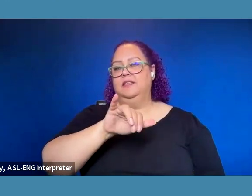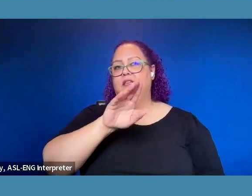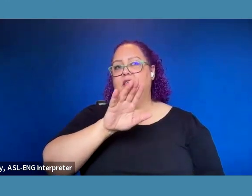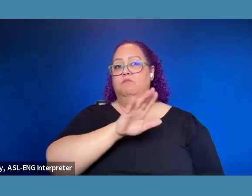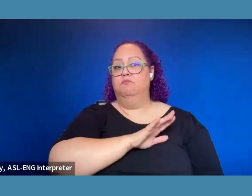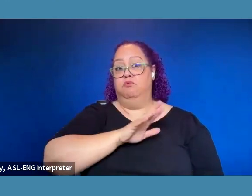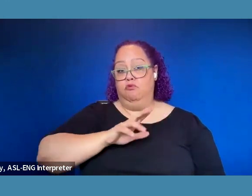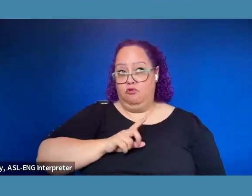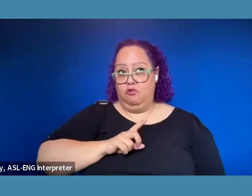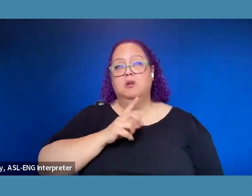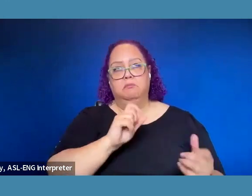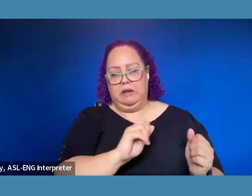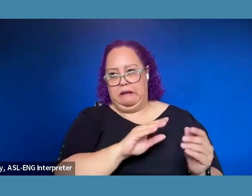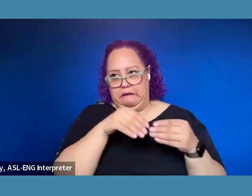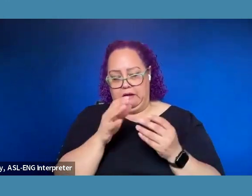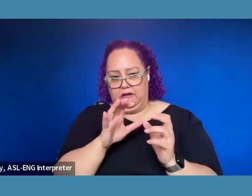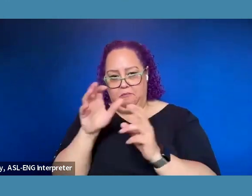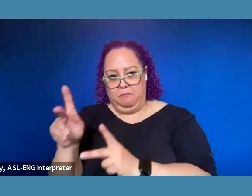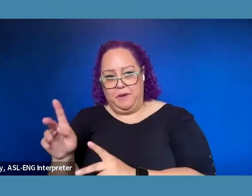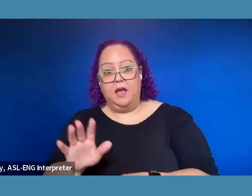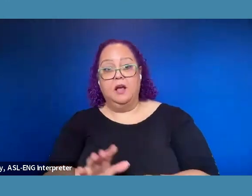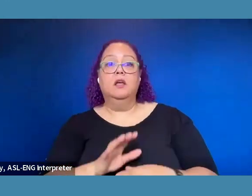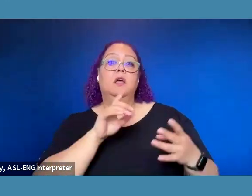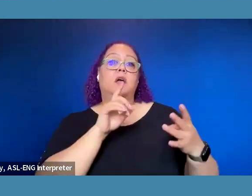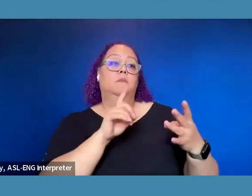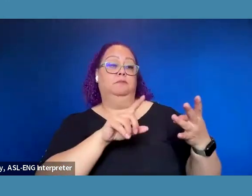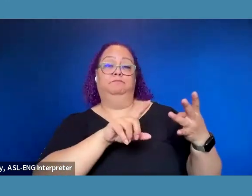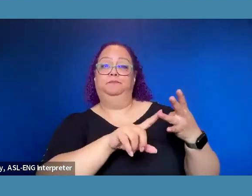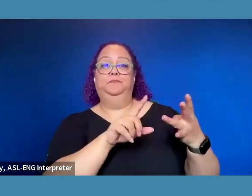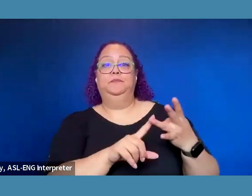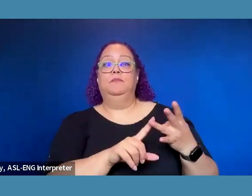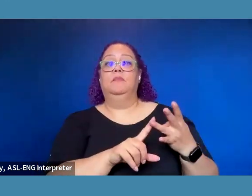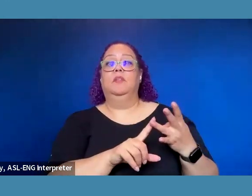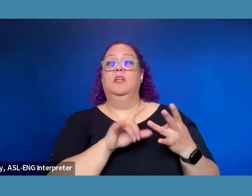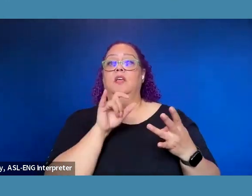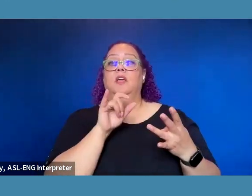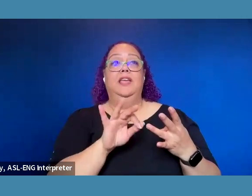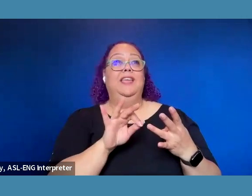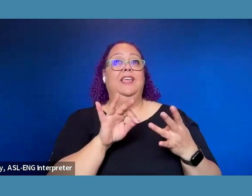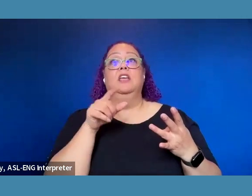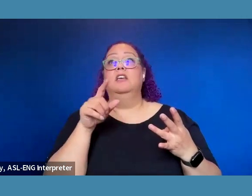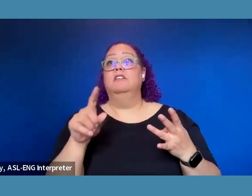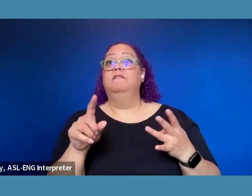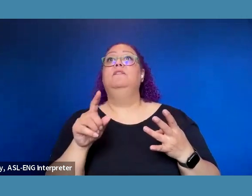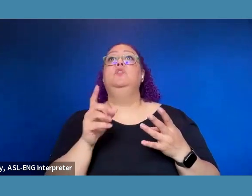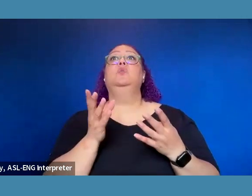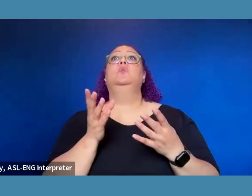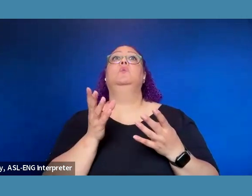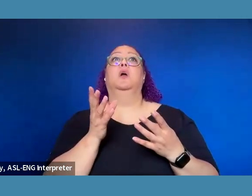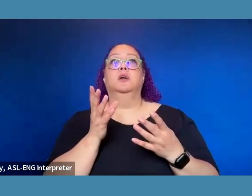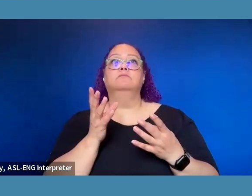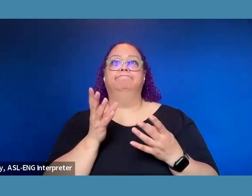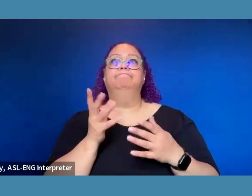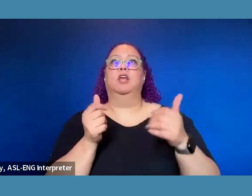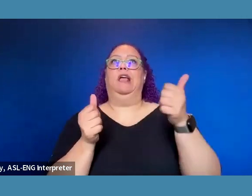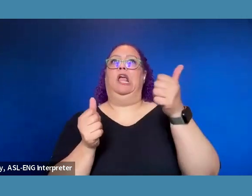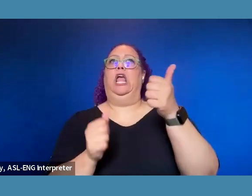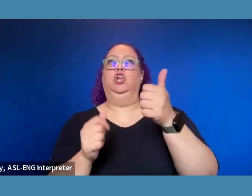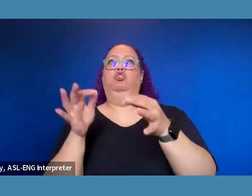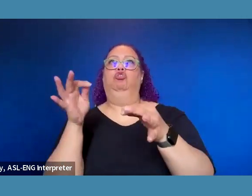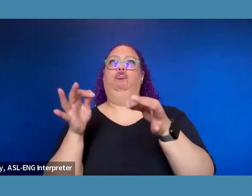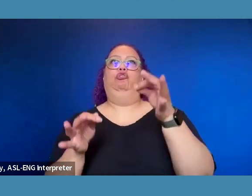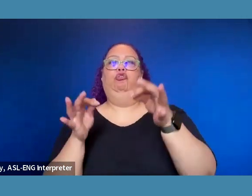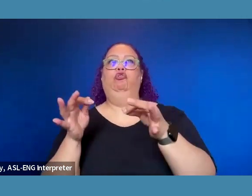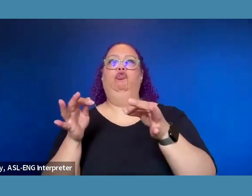Florida where the terms of a sentence, including your payment of fines and fees, is not complete. So you also, in